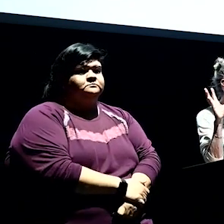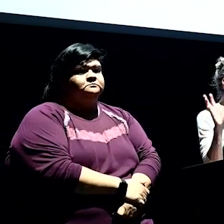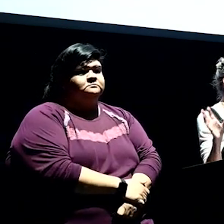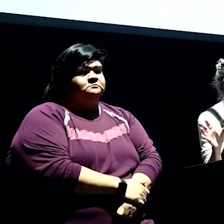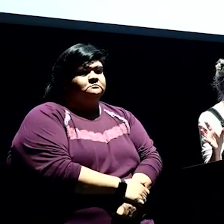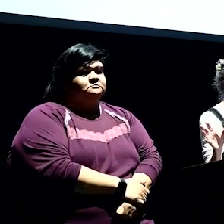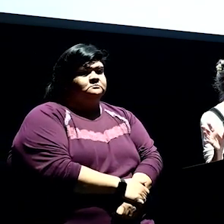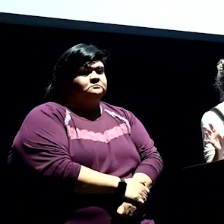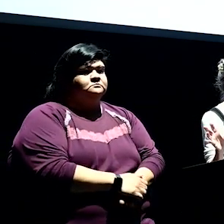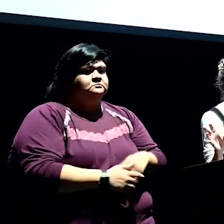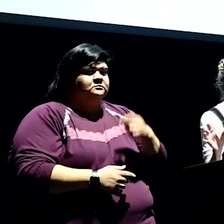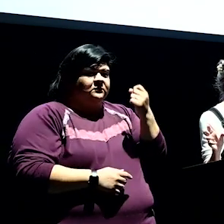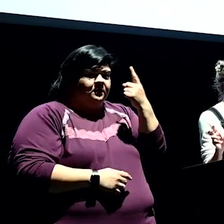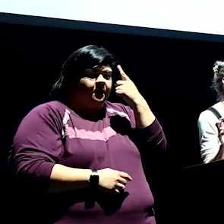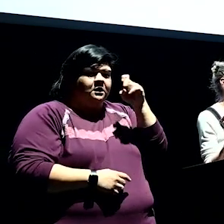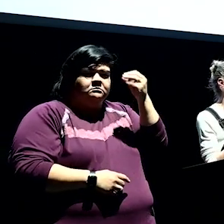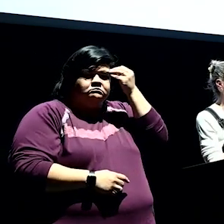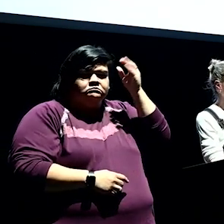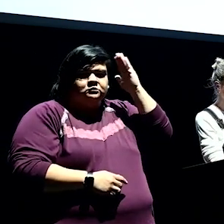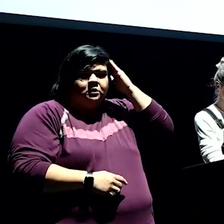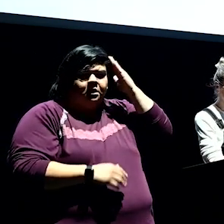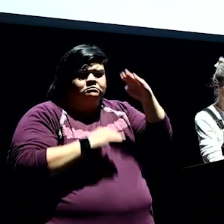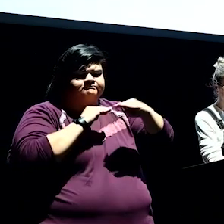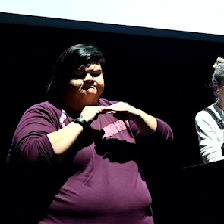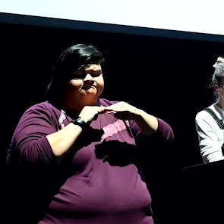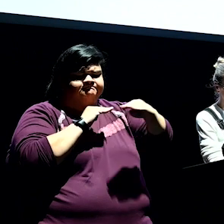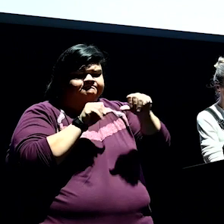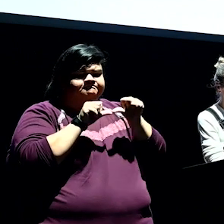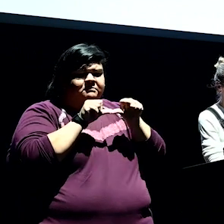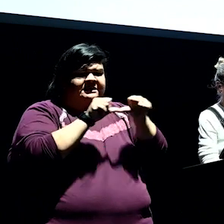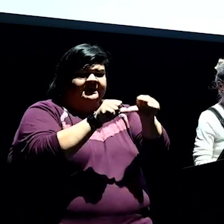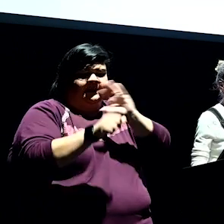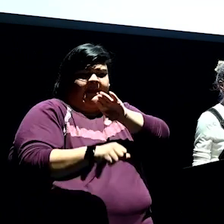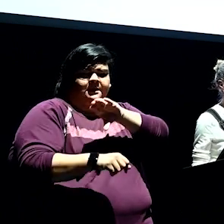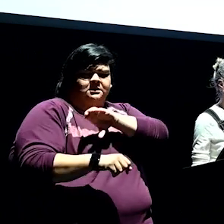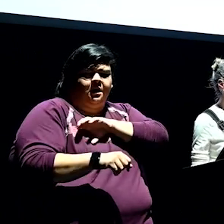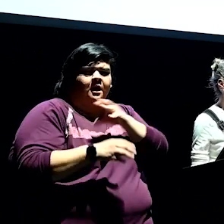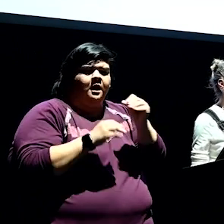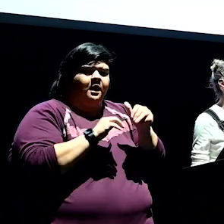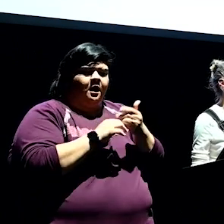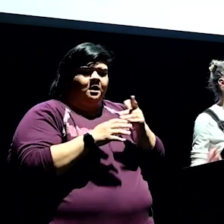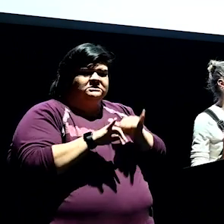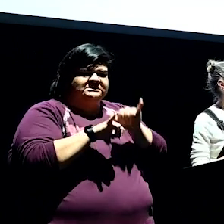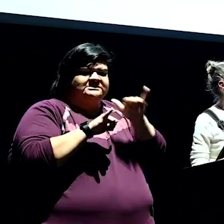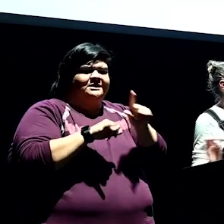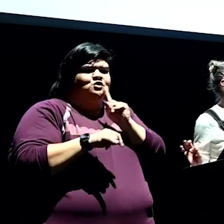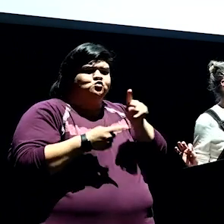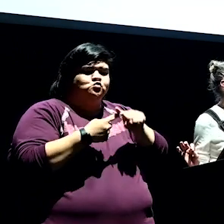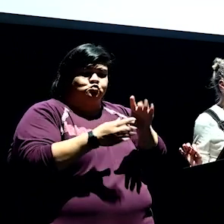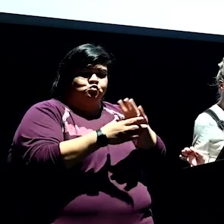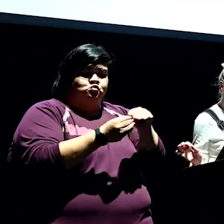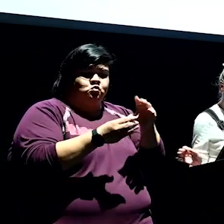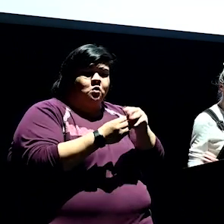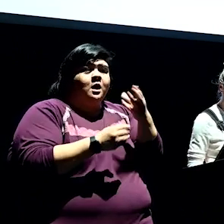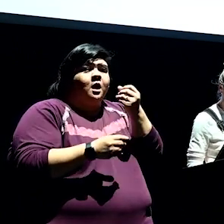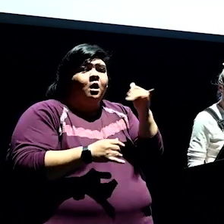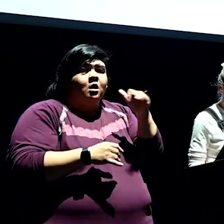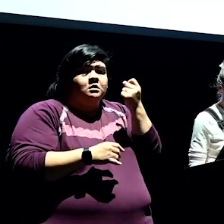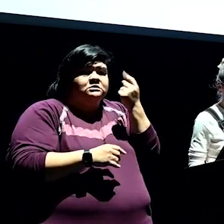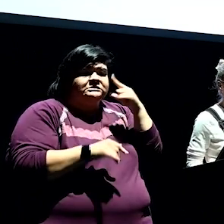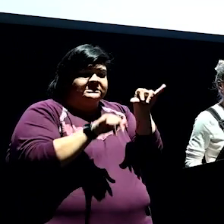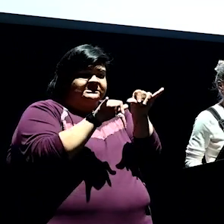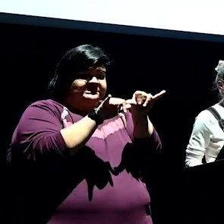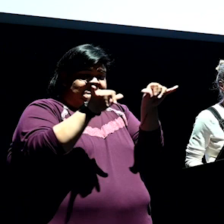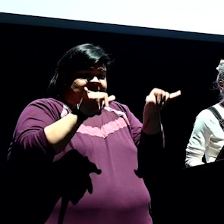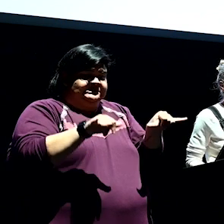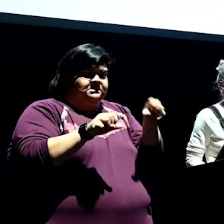of maintaining the character, what feels true to the stories, and then the system that is going to scale for